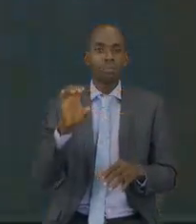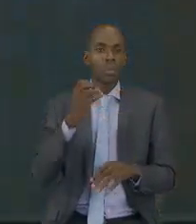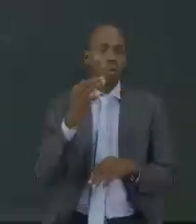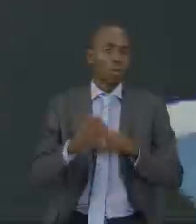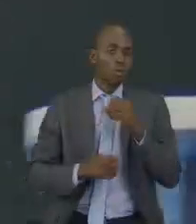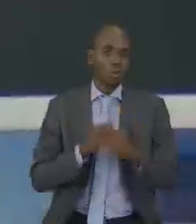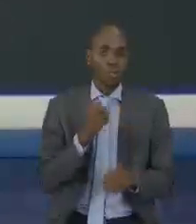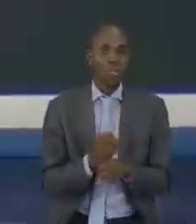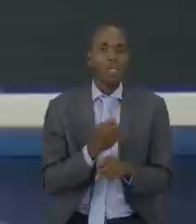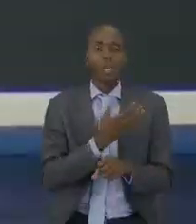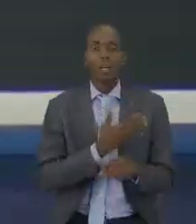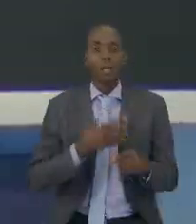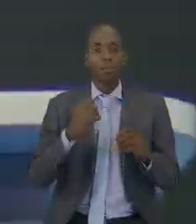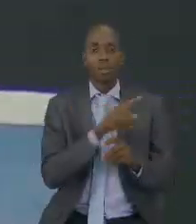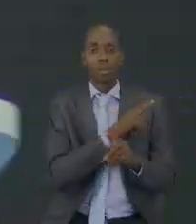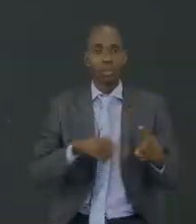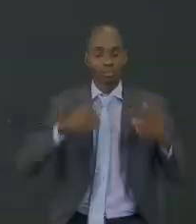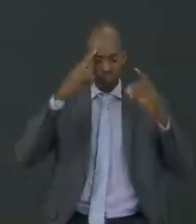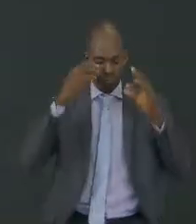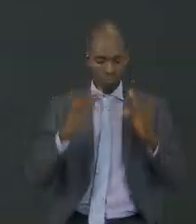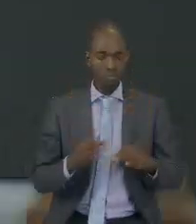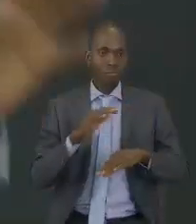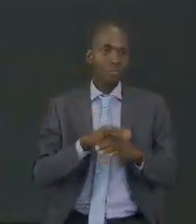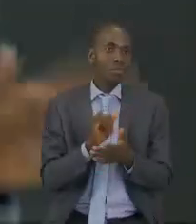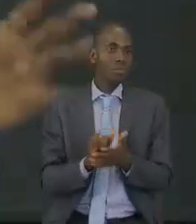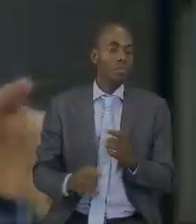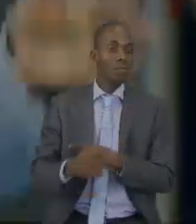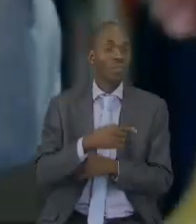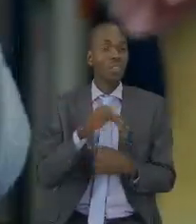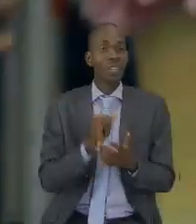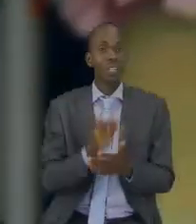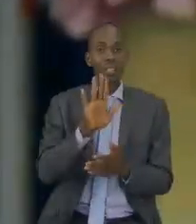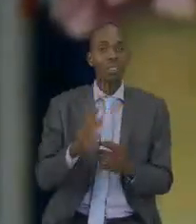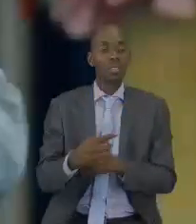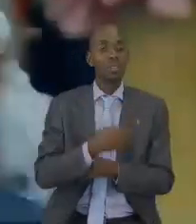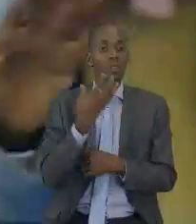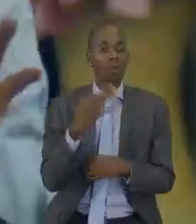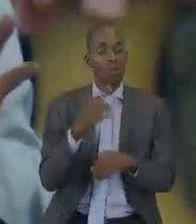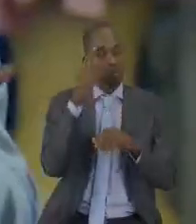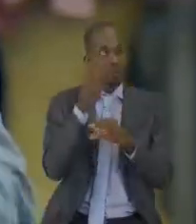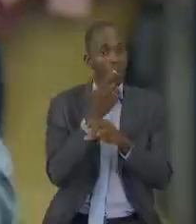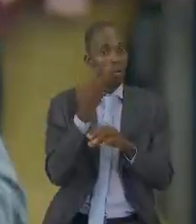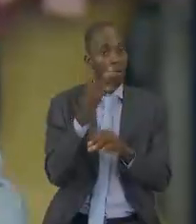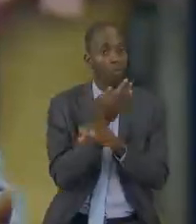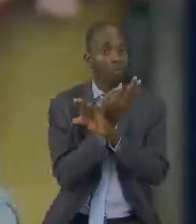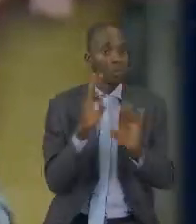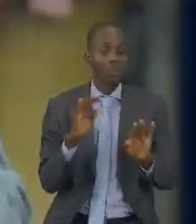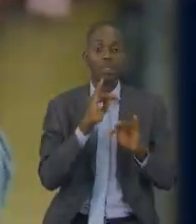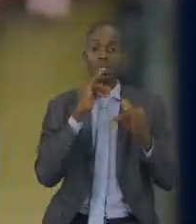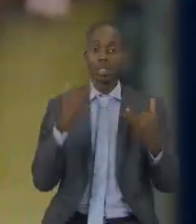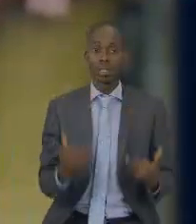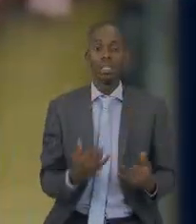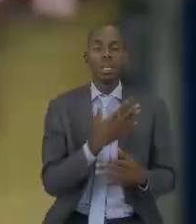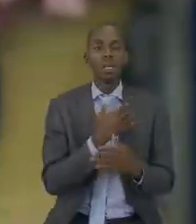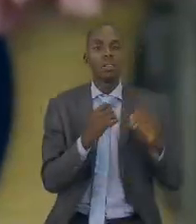the Lord decided on that day that their day of freedom has now come. And the Lord